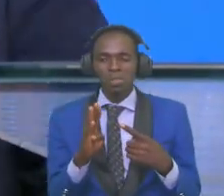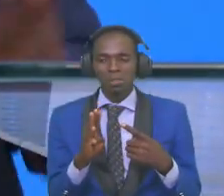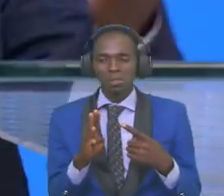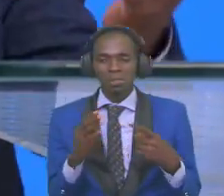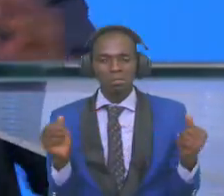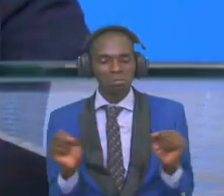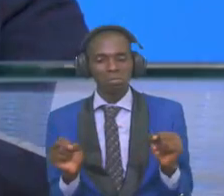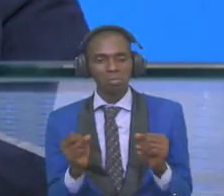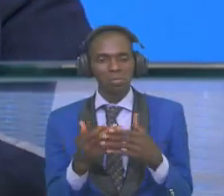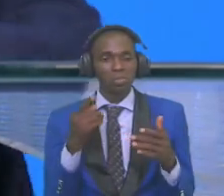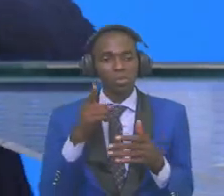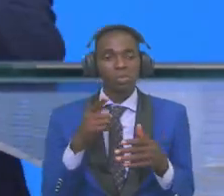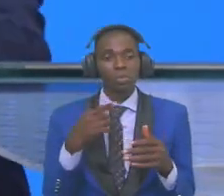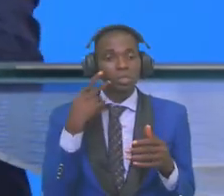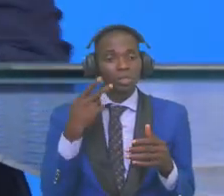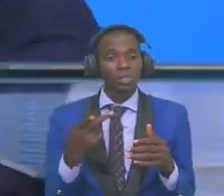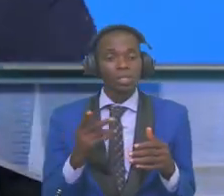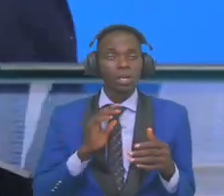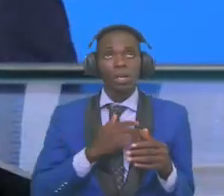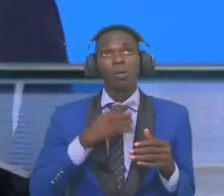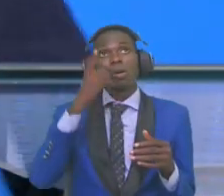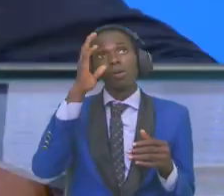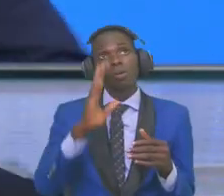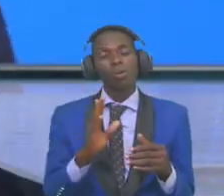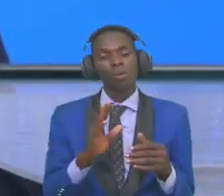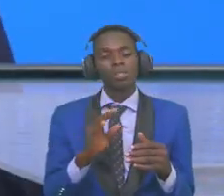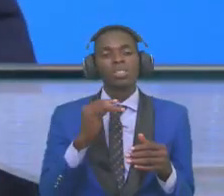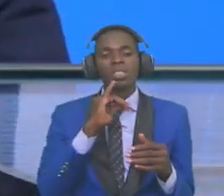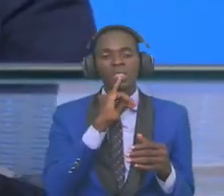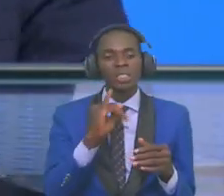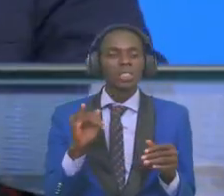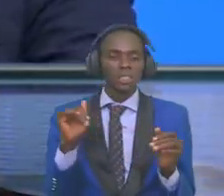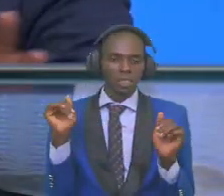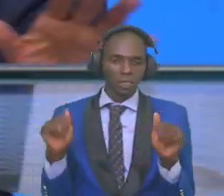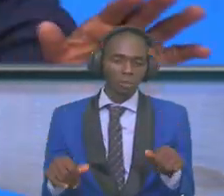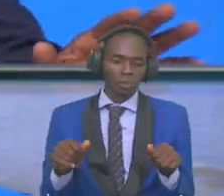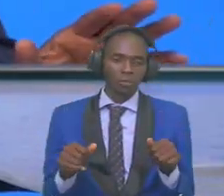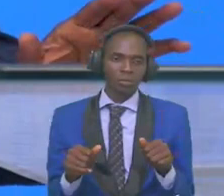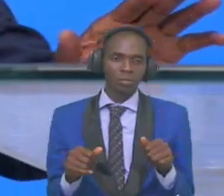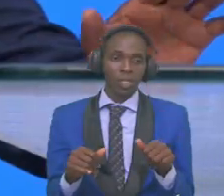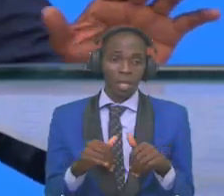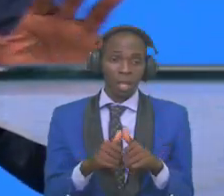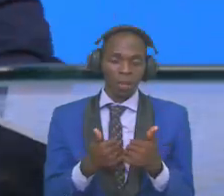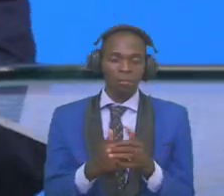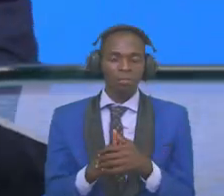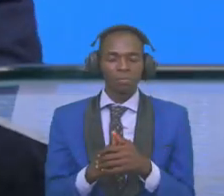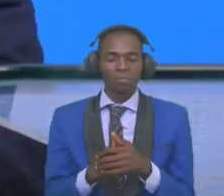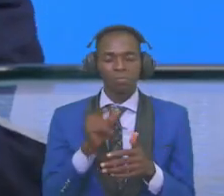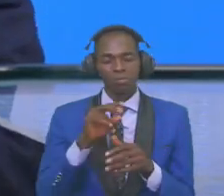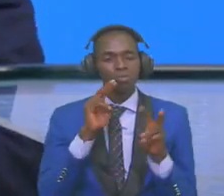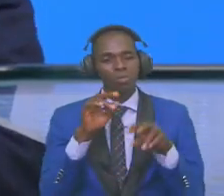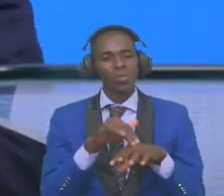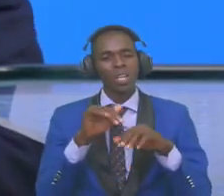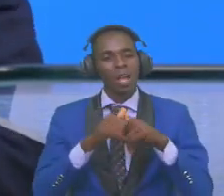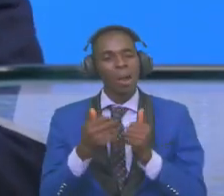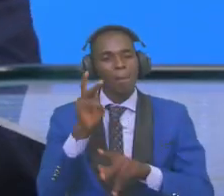your hand. He is able. That's daring. Now, they've looked at how they could catch